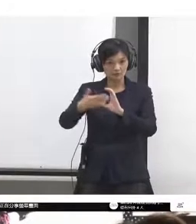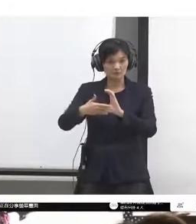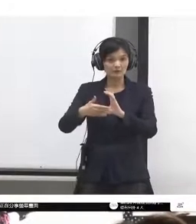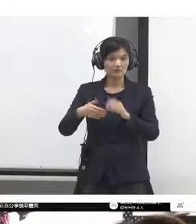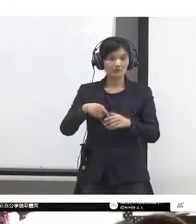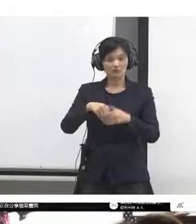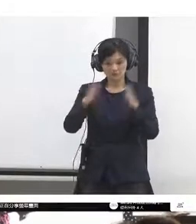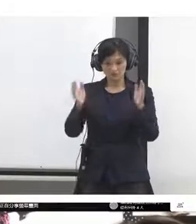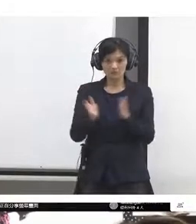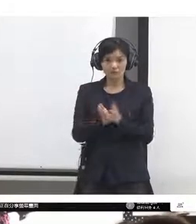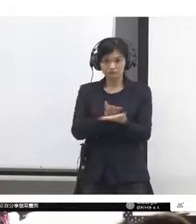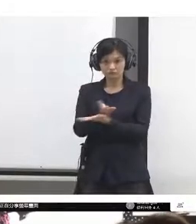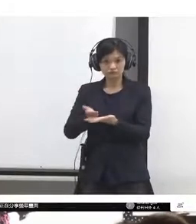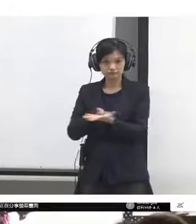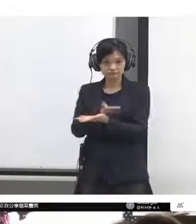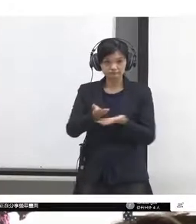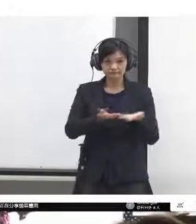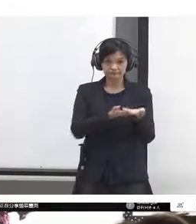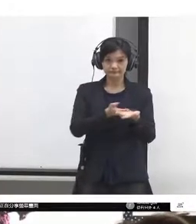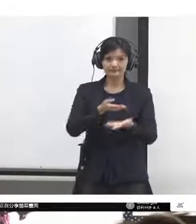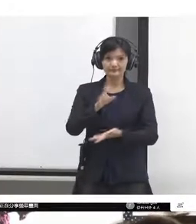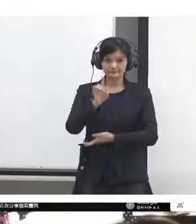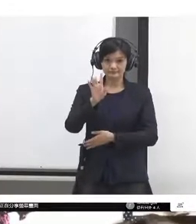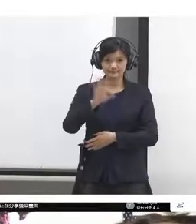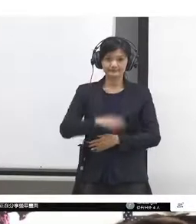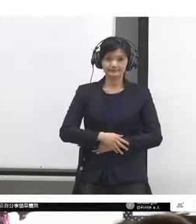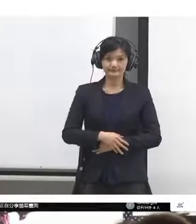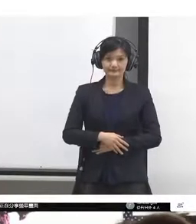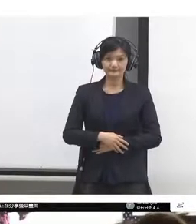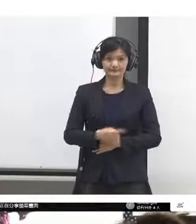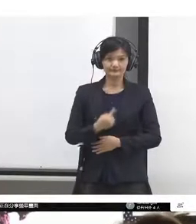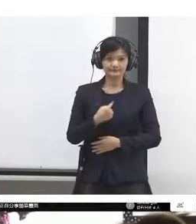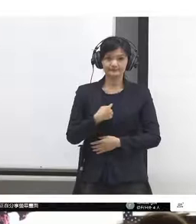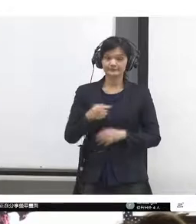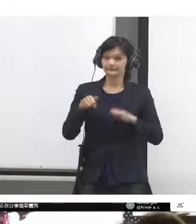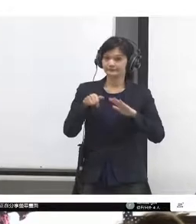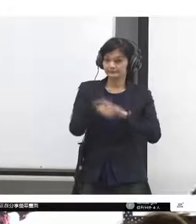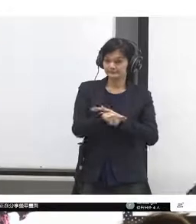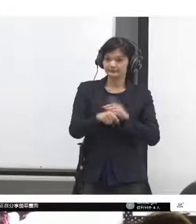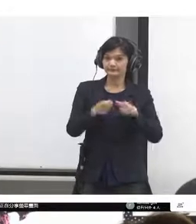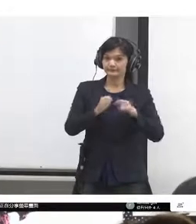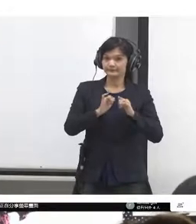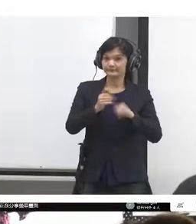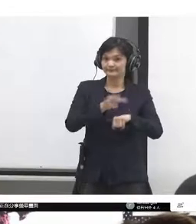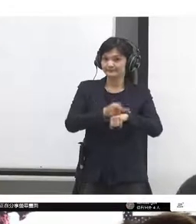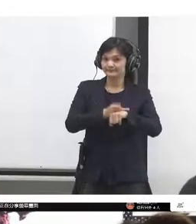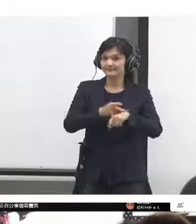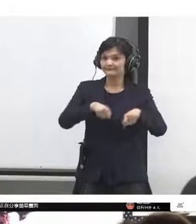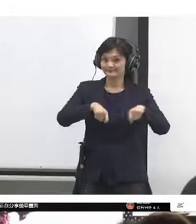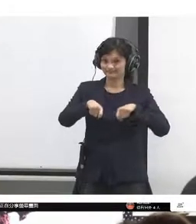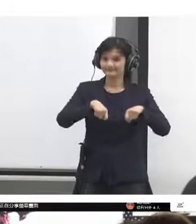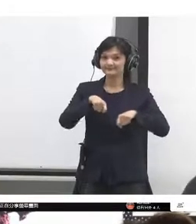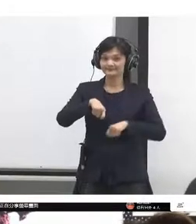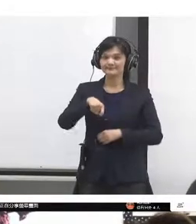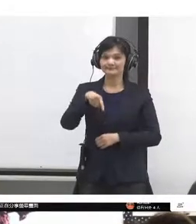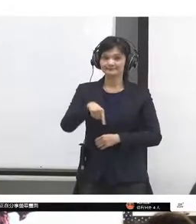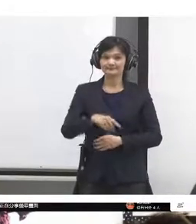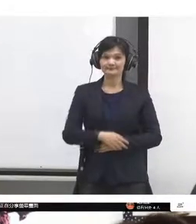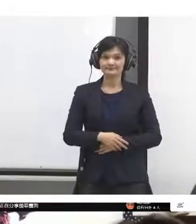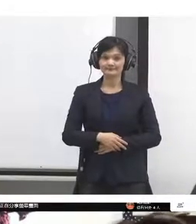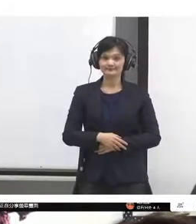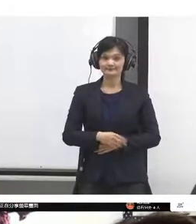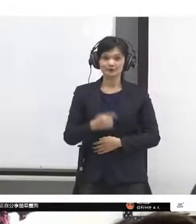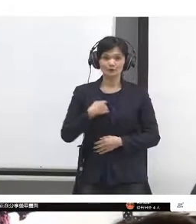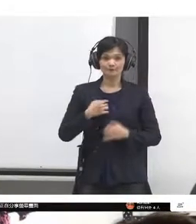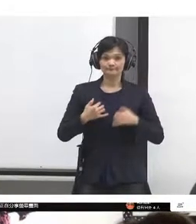this is my first project to joining the Civic Tech. But it is very enthusiastic, and I do learn more about the